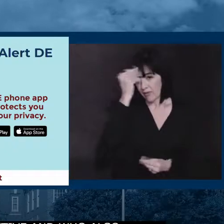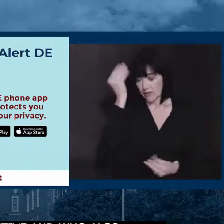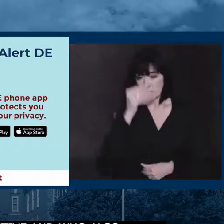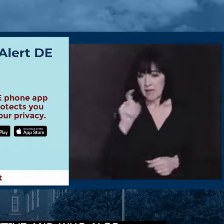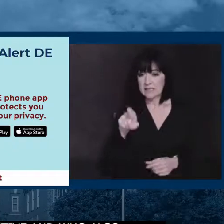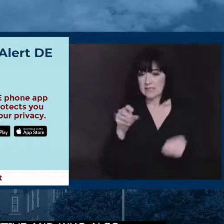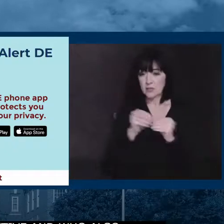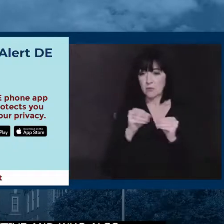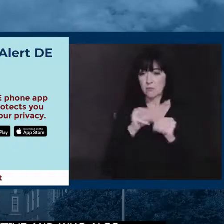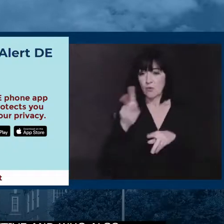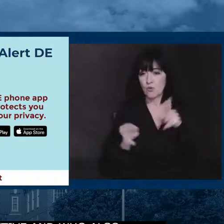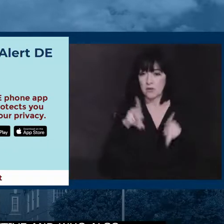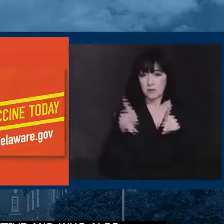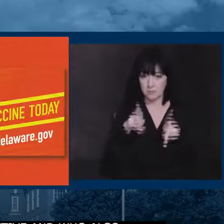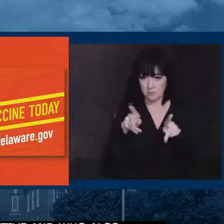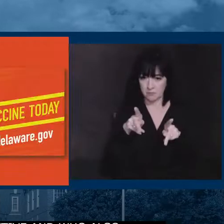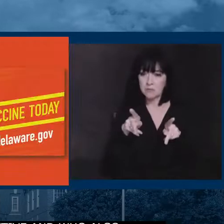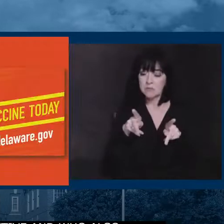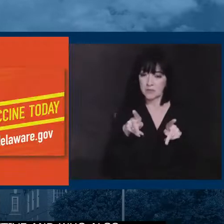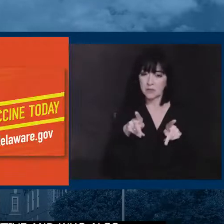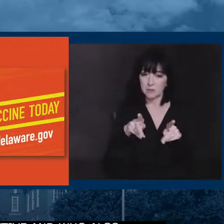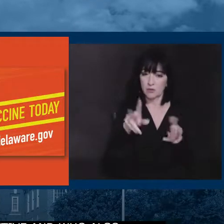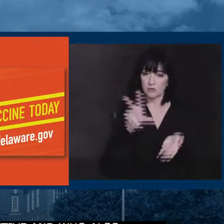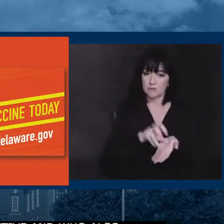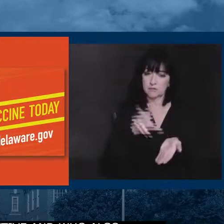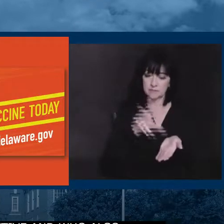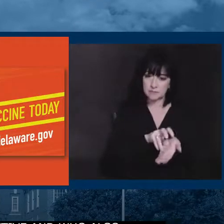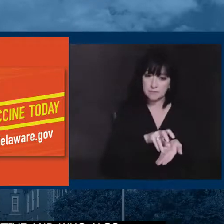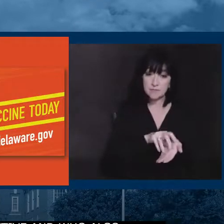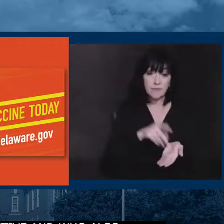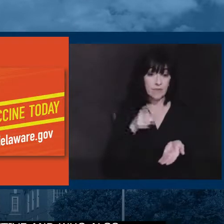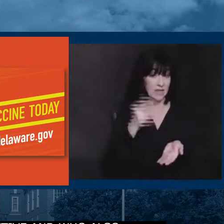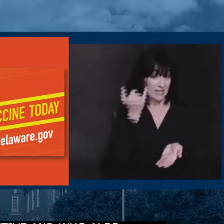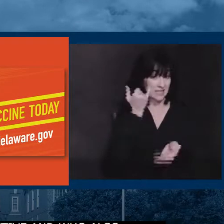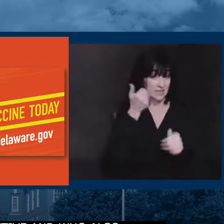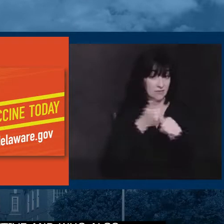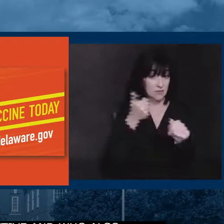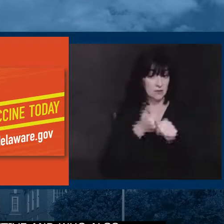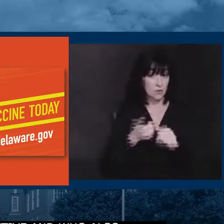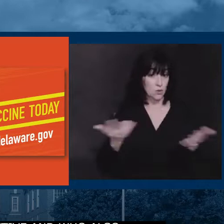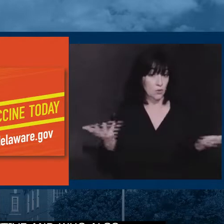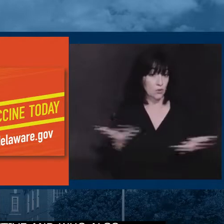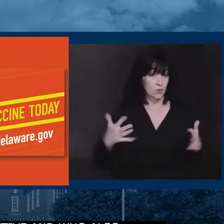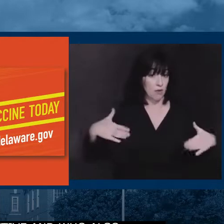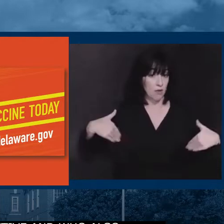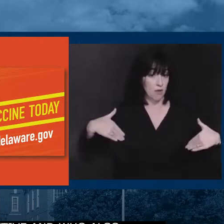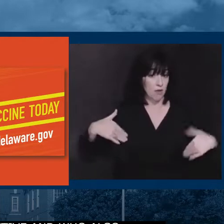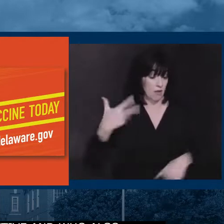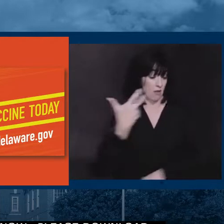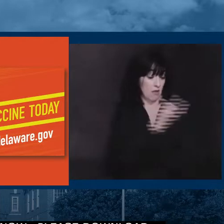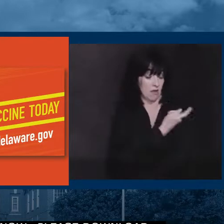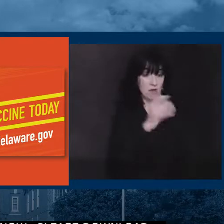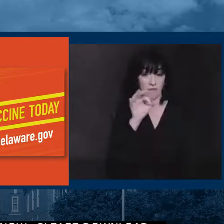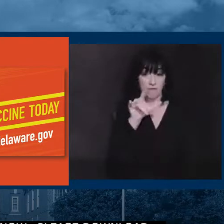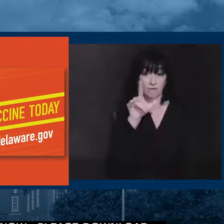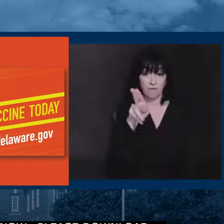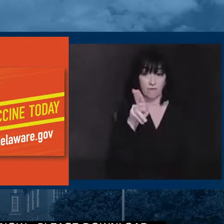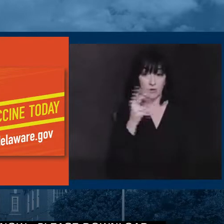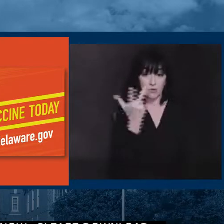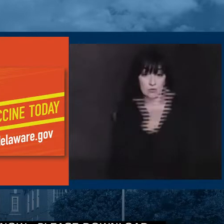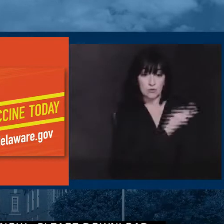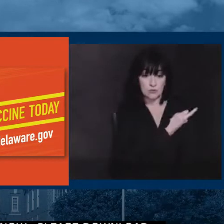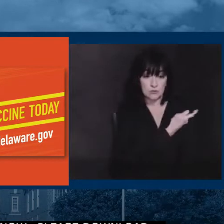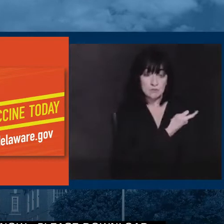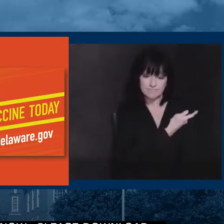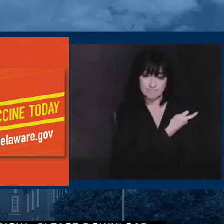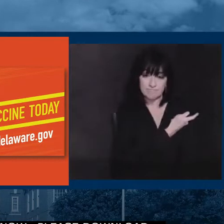there. If you haven't gotten your flu shot, make sure you get your flu shot. Obviously, I think the fact that people are